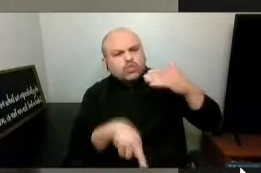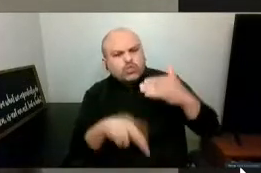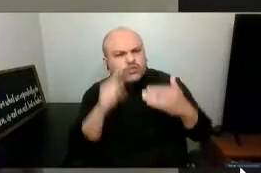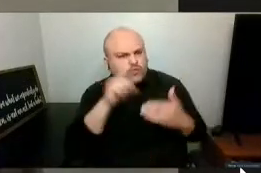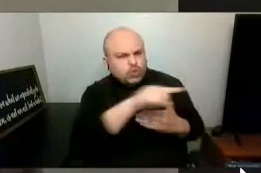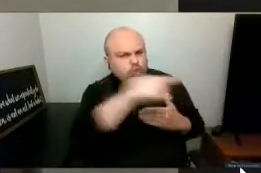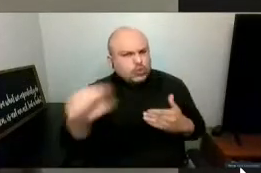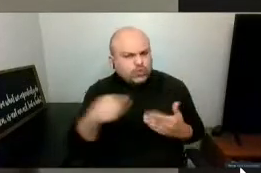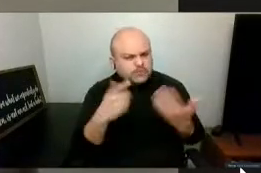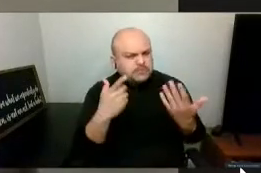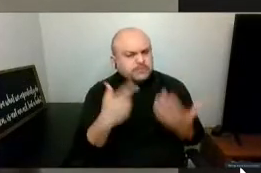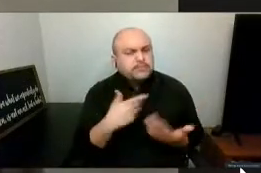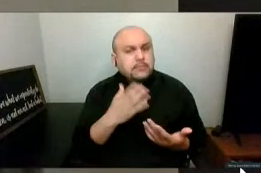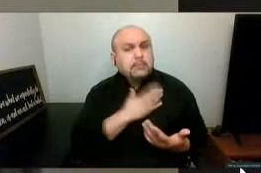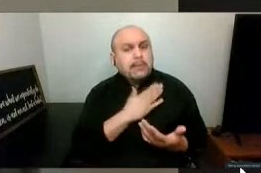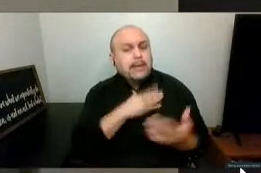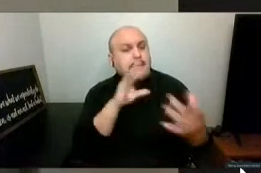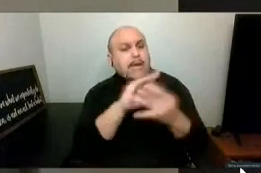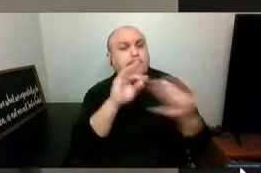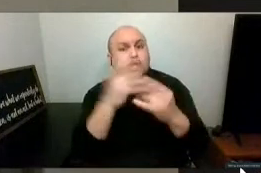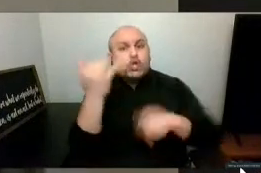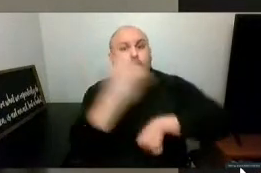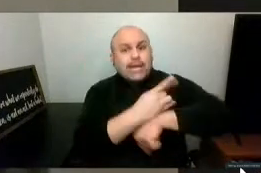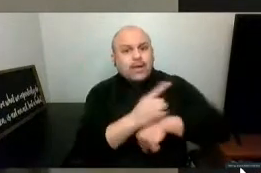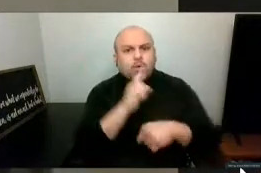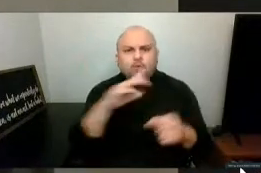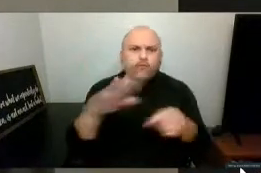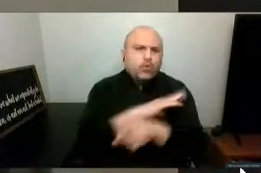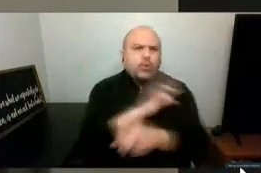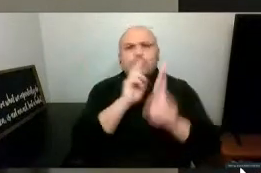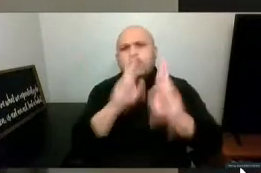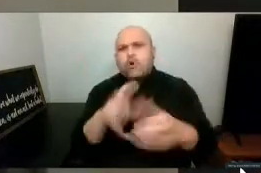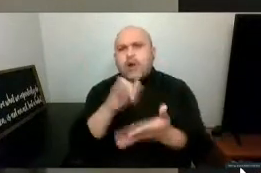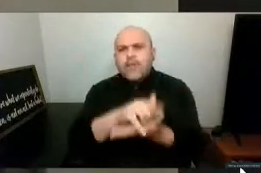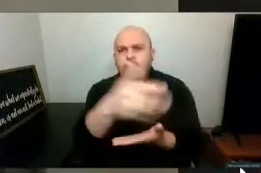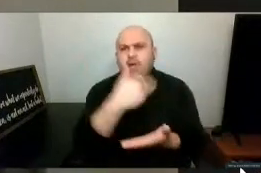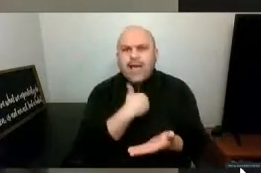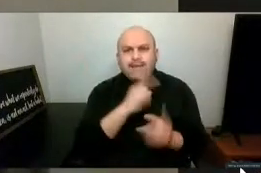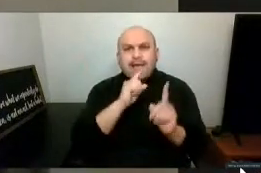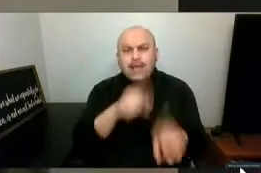My comments today and the full report that you have access to will focus on